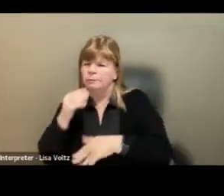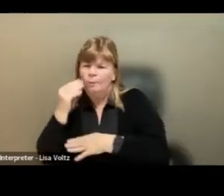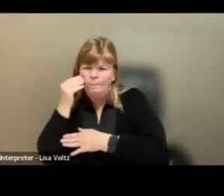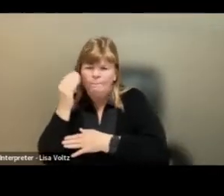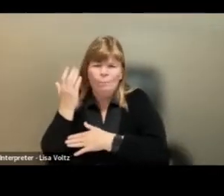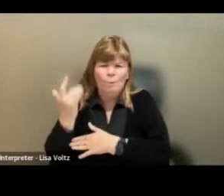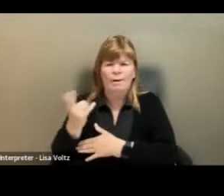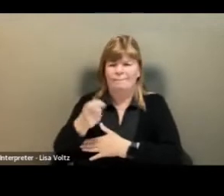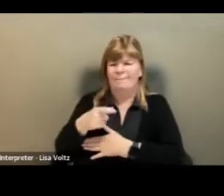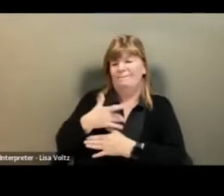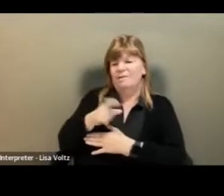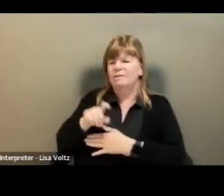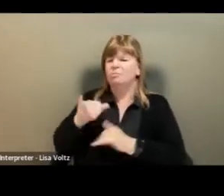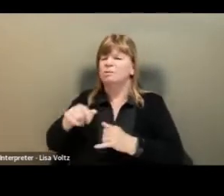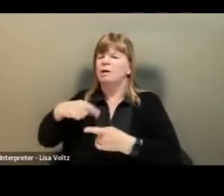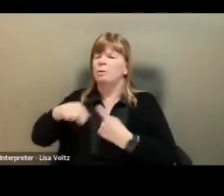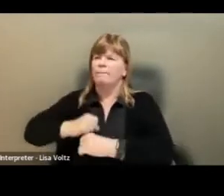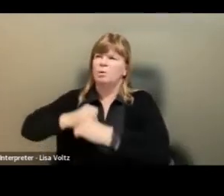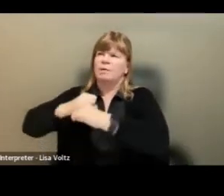protect me. And